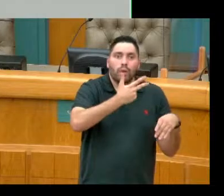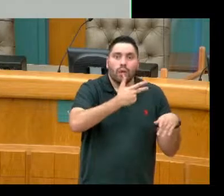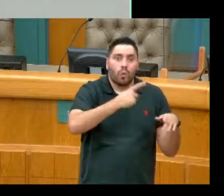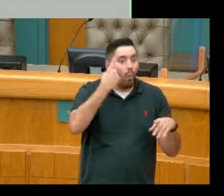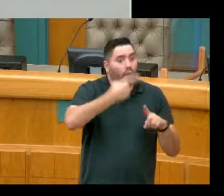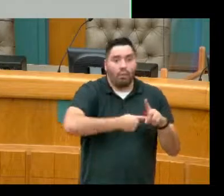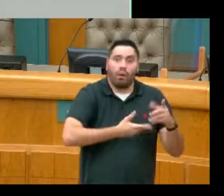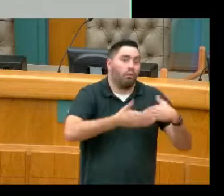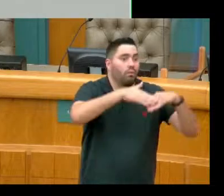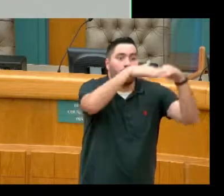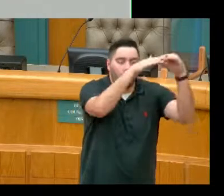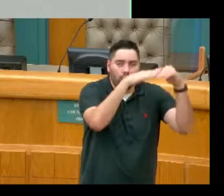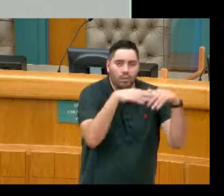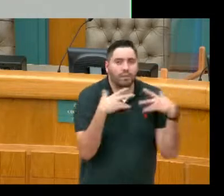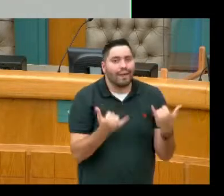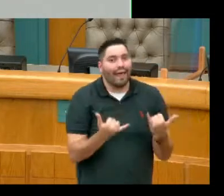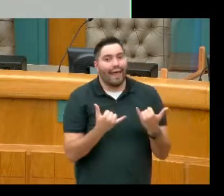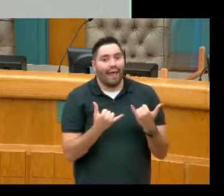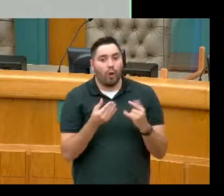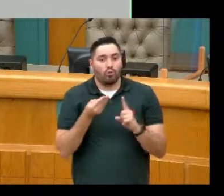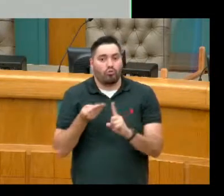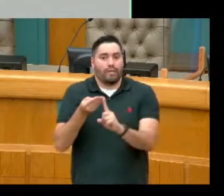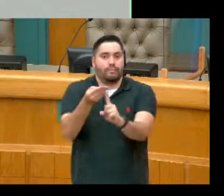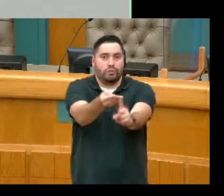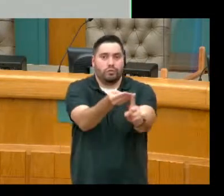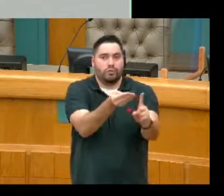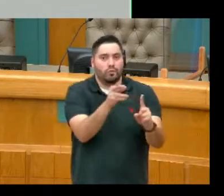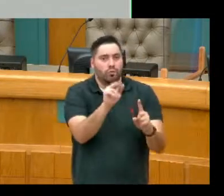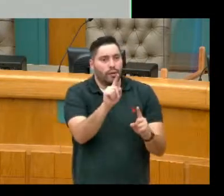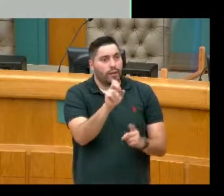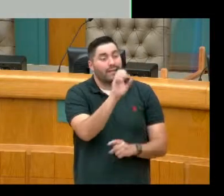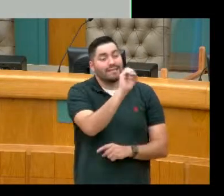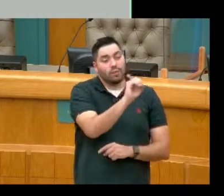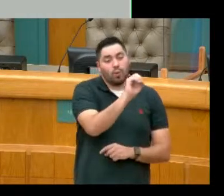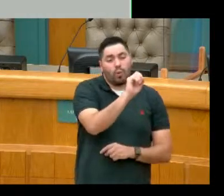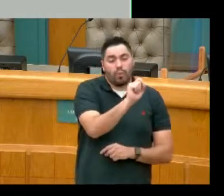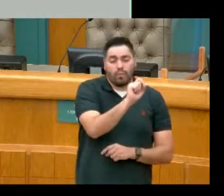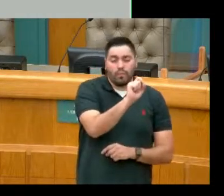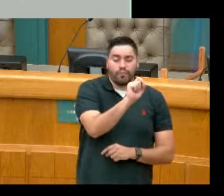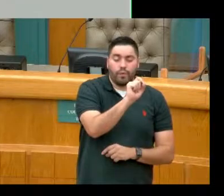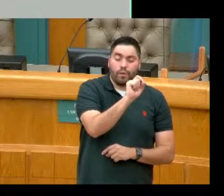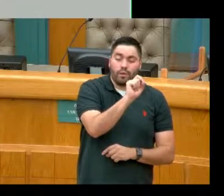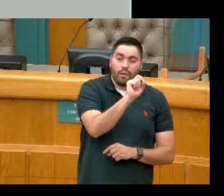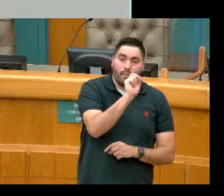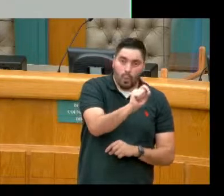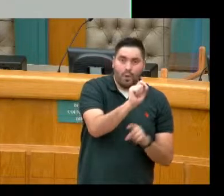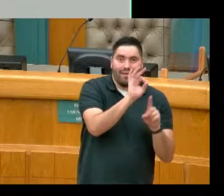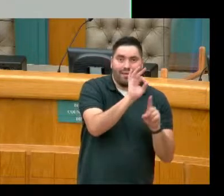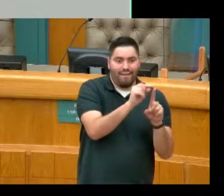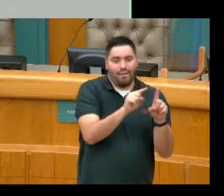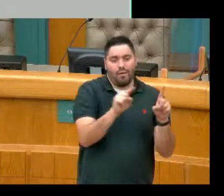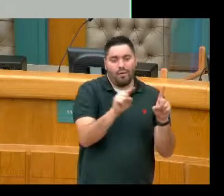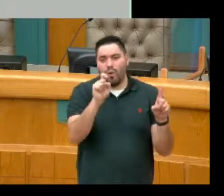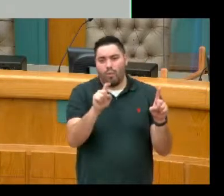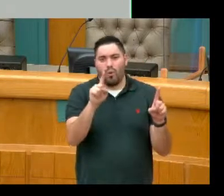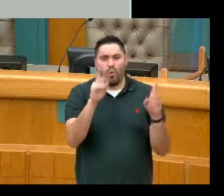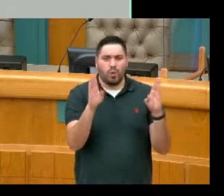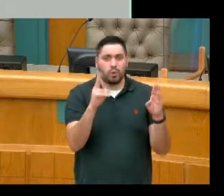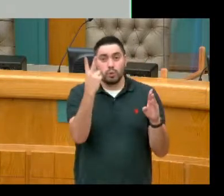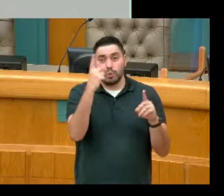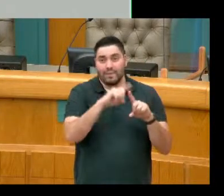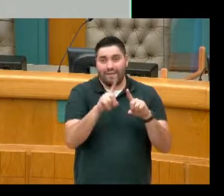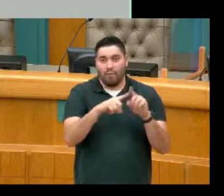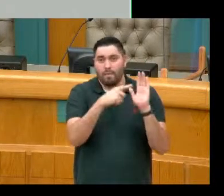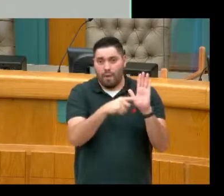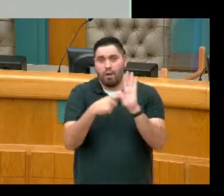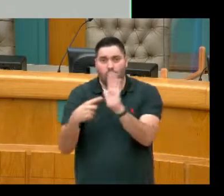shut down because of the outbreak over the summer. So 1 month of Open Texas Phase 3 led to 3 months of Open Texas Phase 1.5